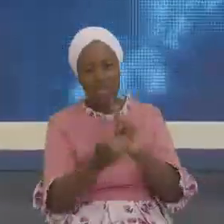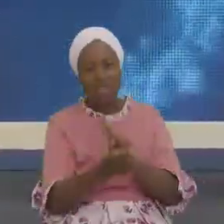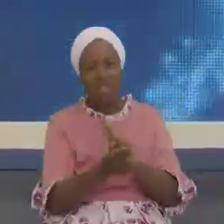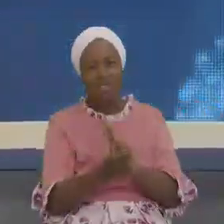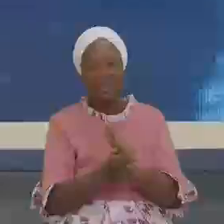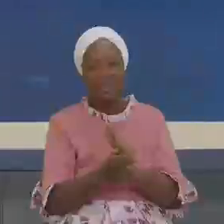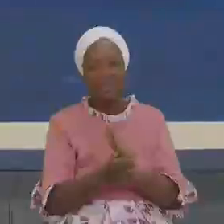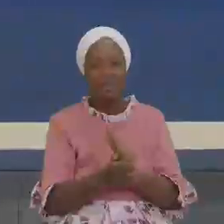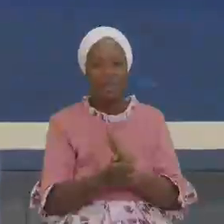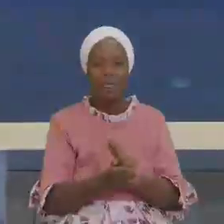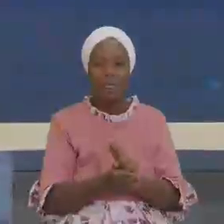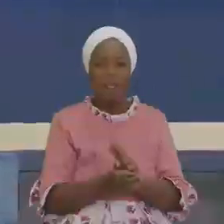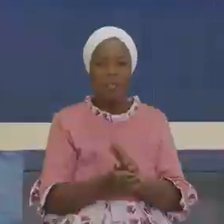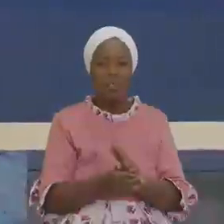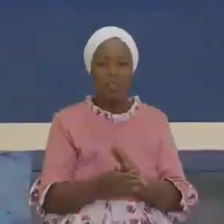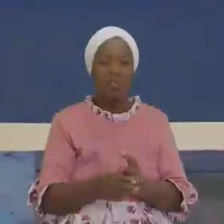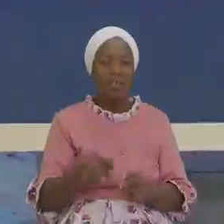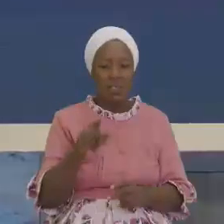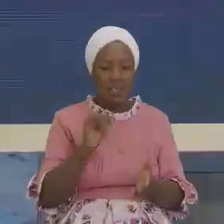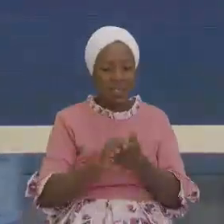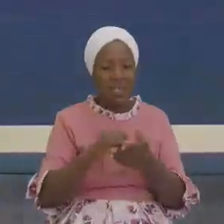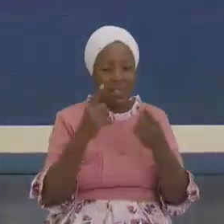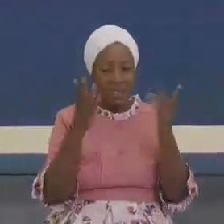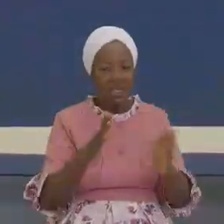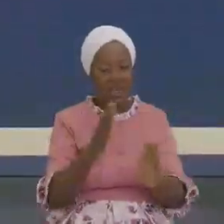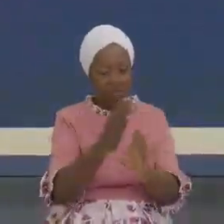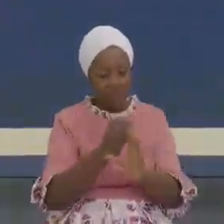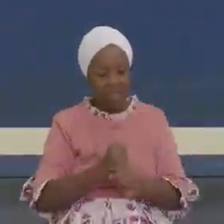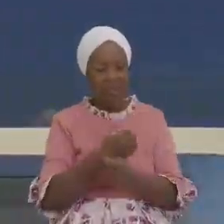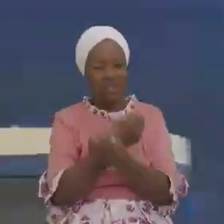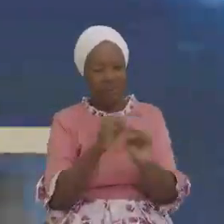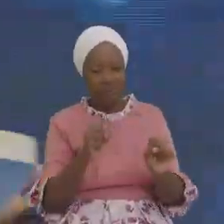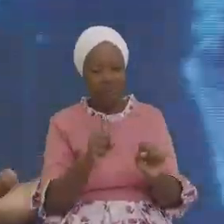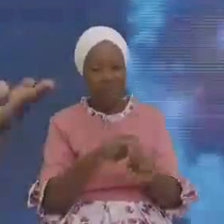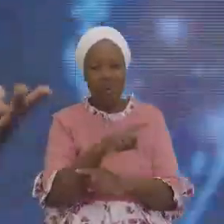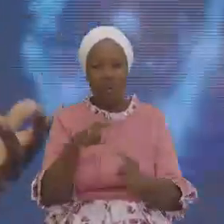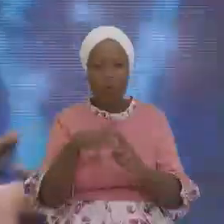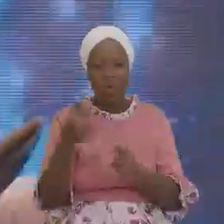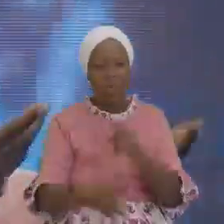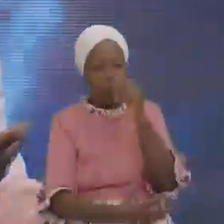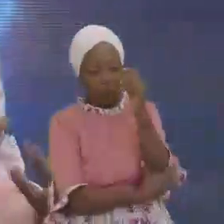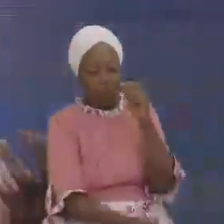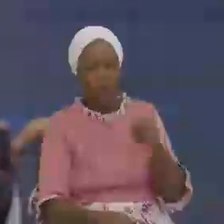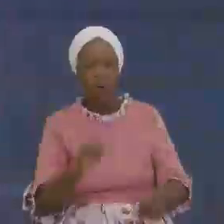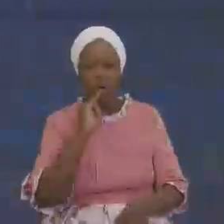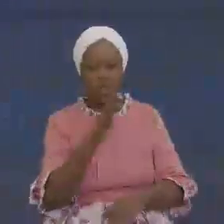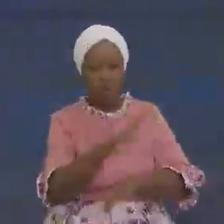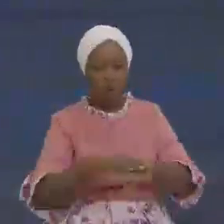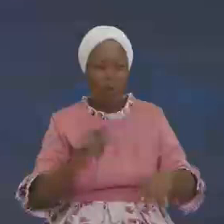he received salvation. When the poor is called by the